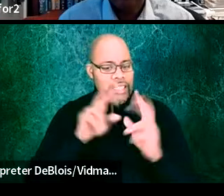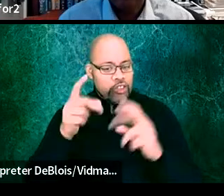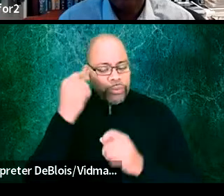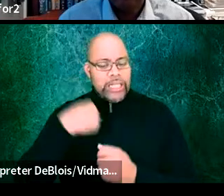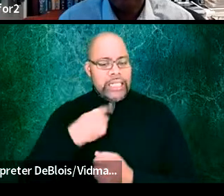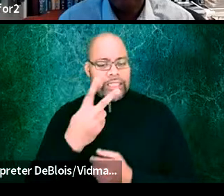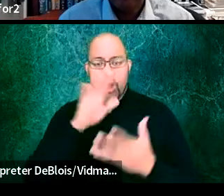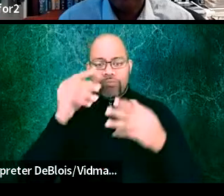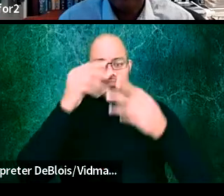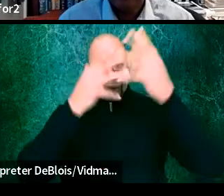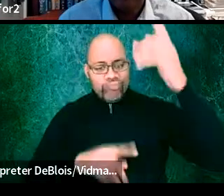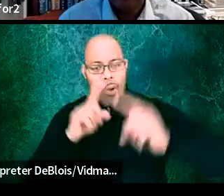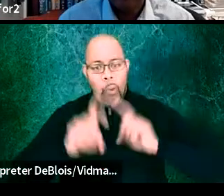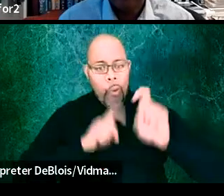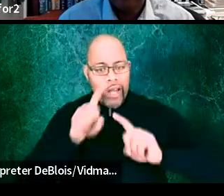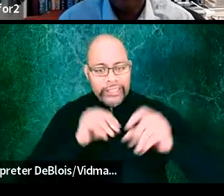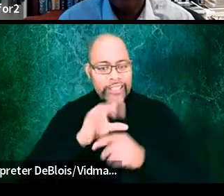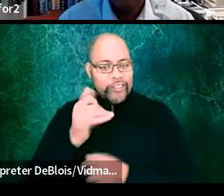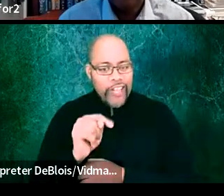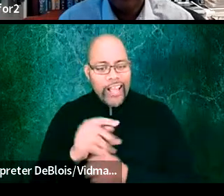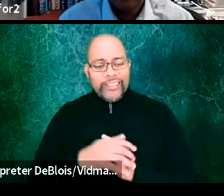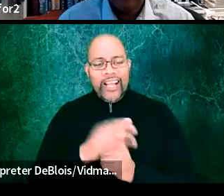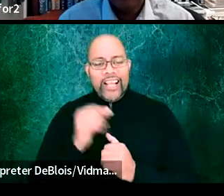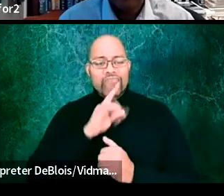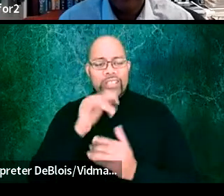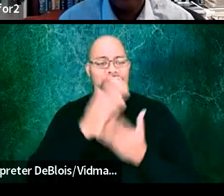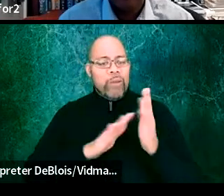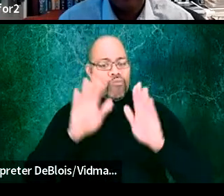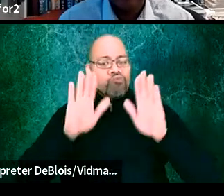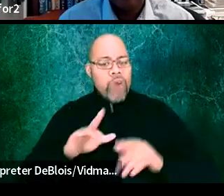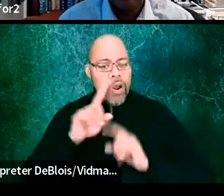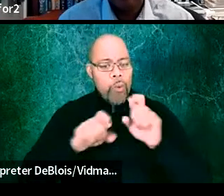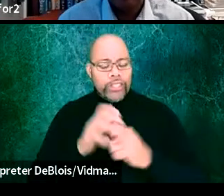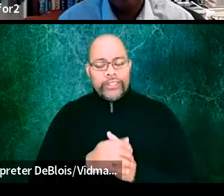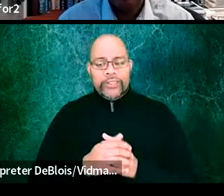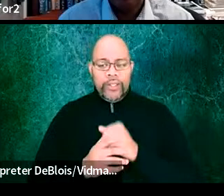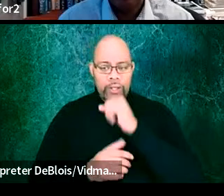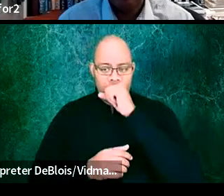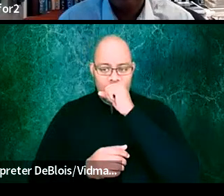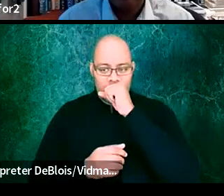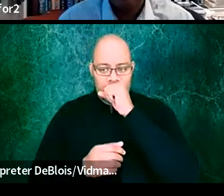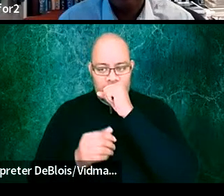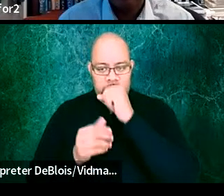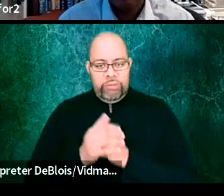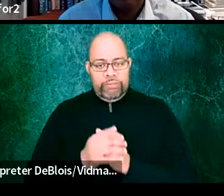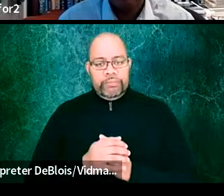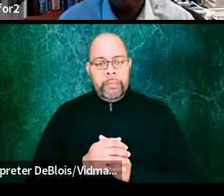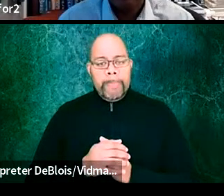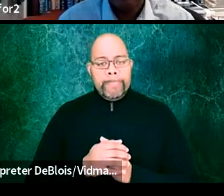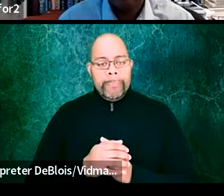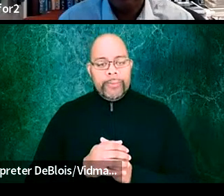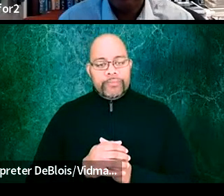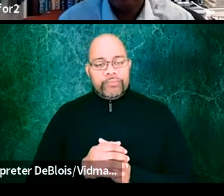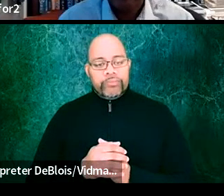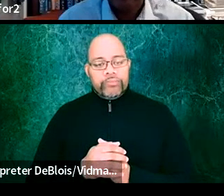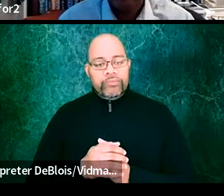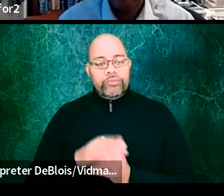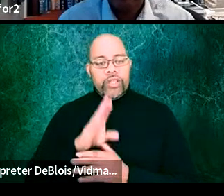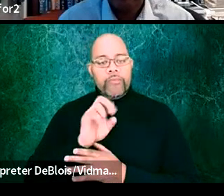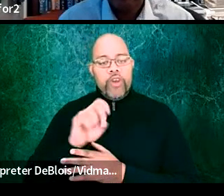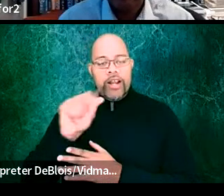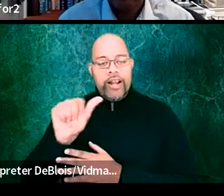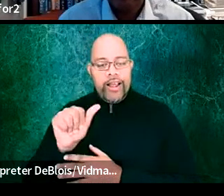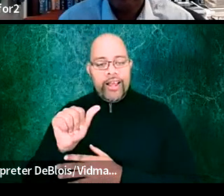all these questions coming in the chat, and there are really some great questions here. Actually, yeah, you want to?